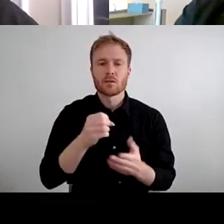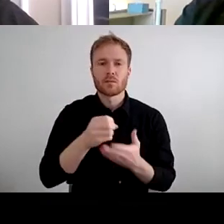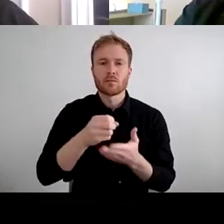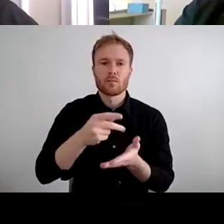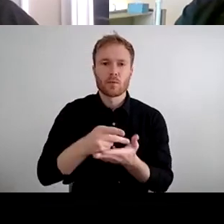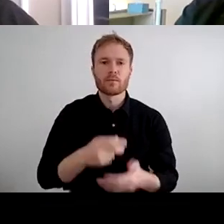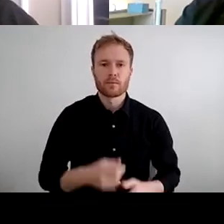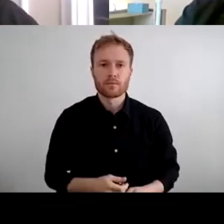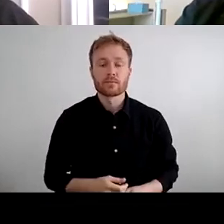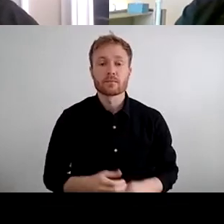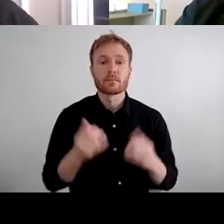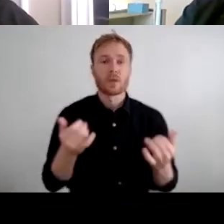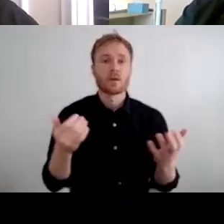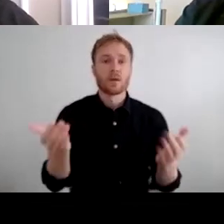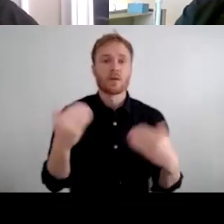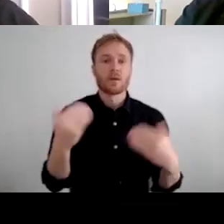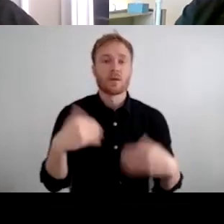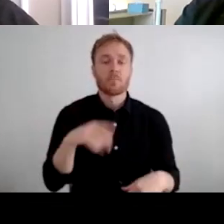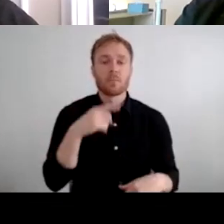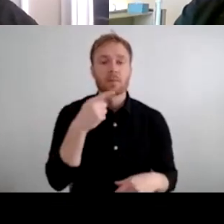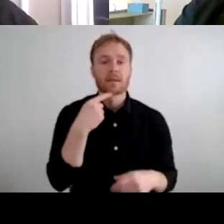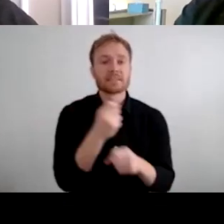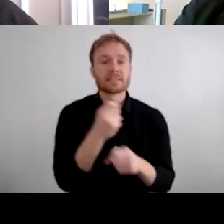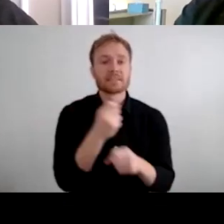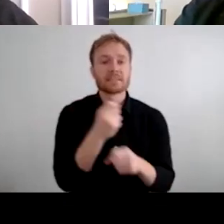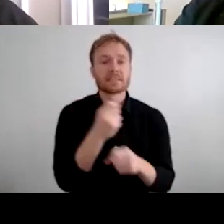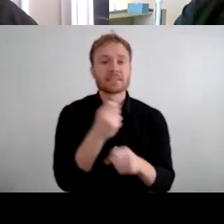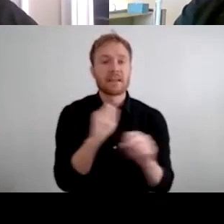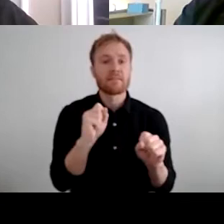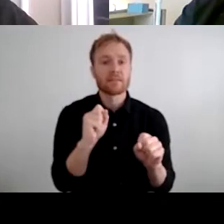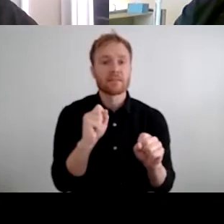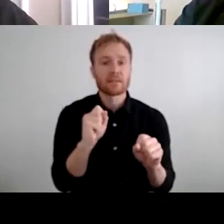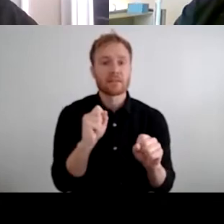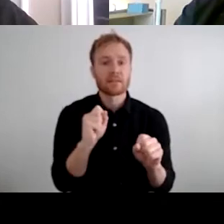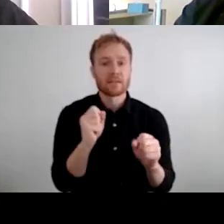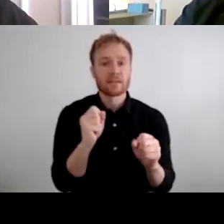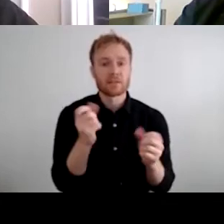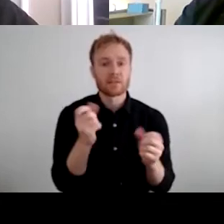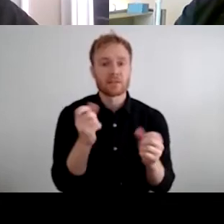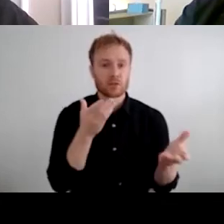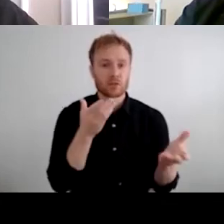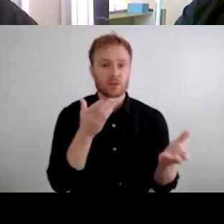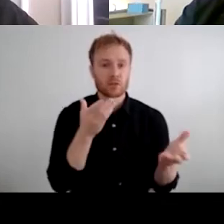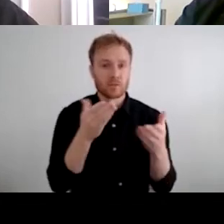us to our Public Safety Services Committee, which is chaired by Mr. O'Connor. First new papers, Bill